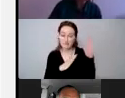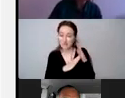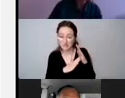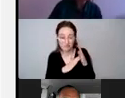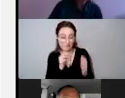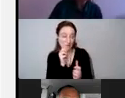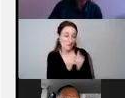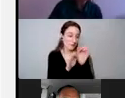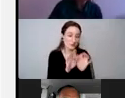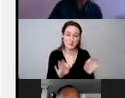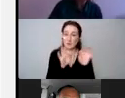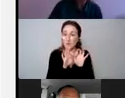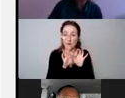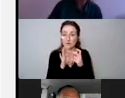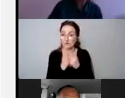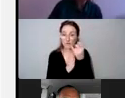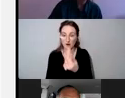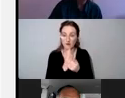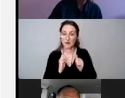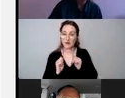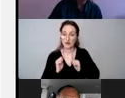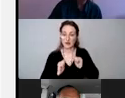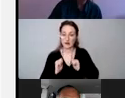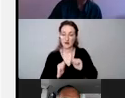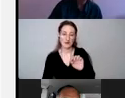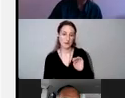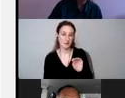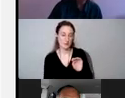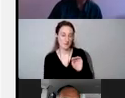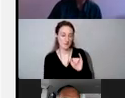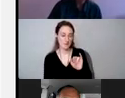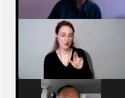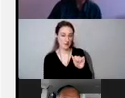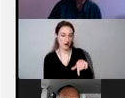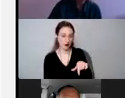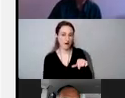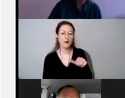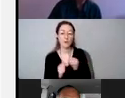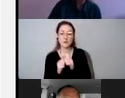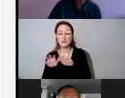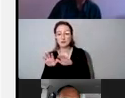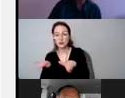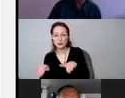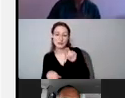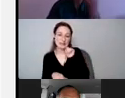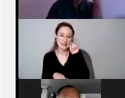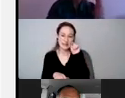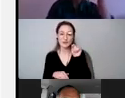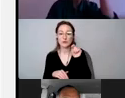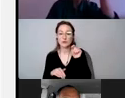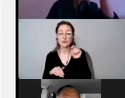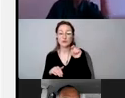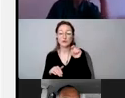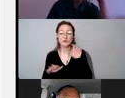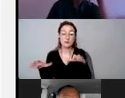the most important one is Theater Merak in Komsomolsk-on-Amur with the children and teenagers, where they were talking